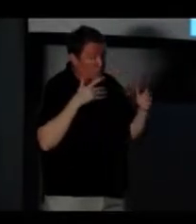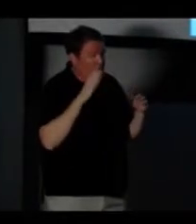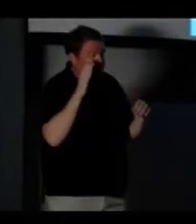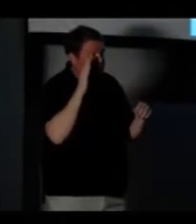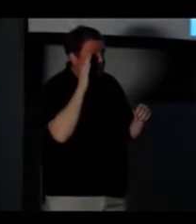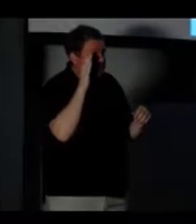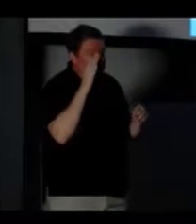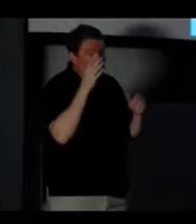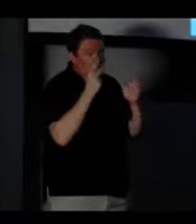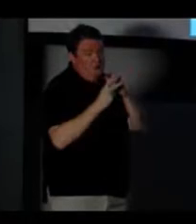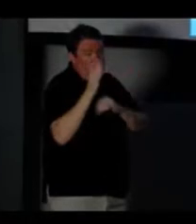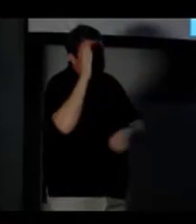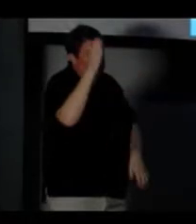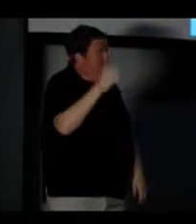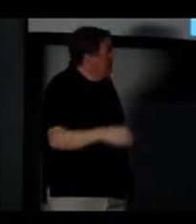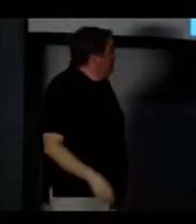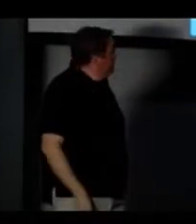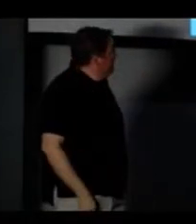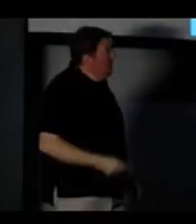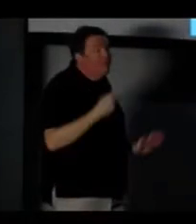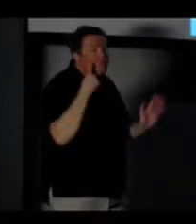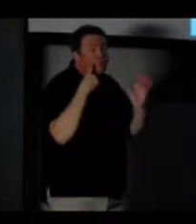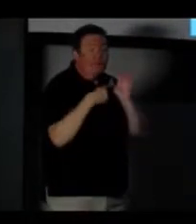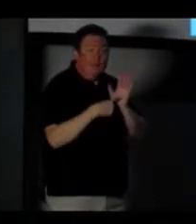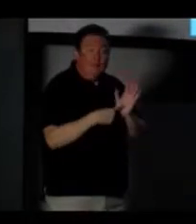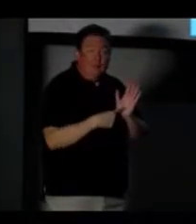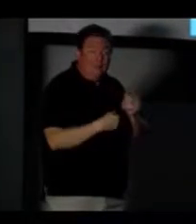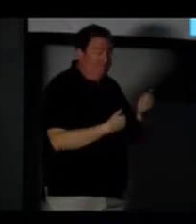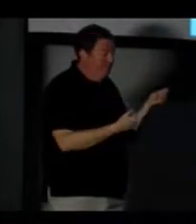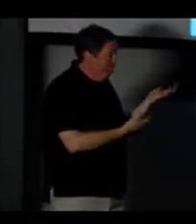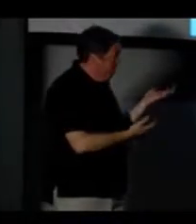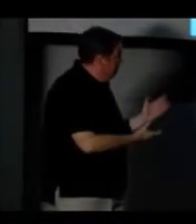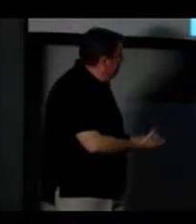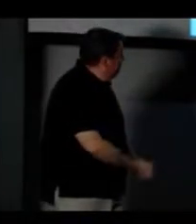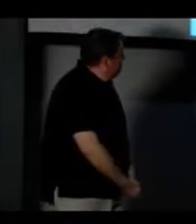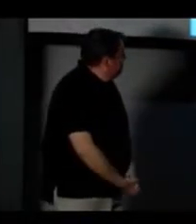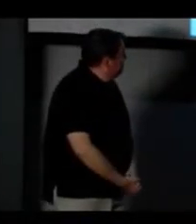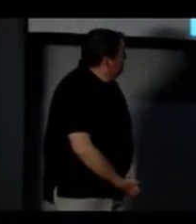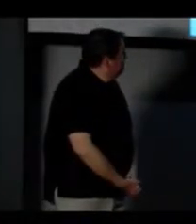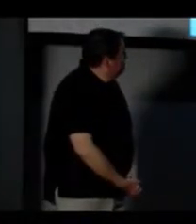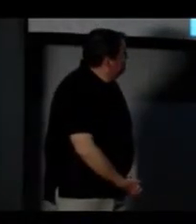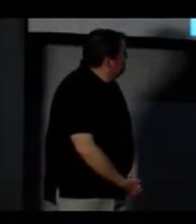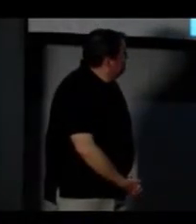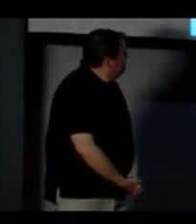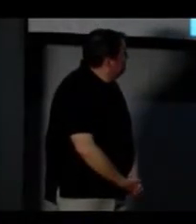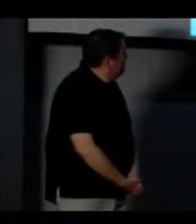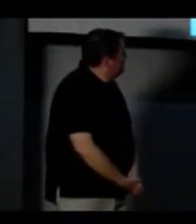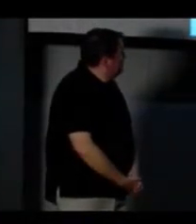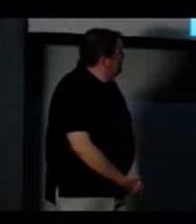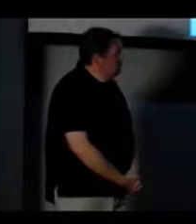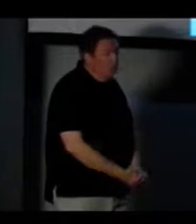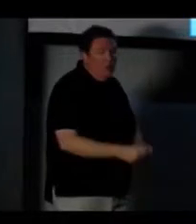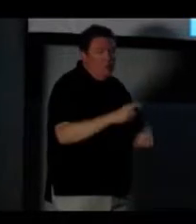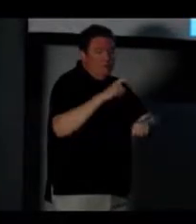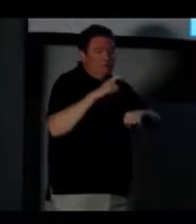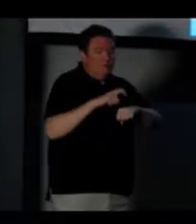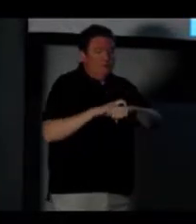future. Here's an example of doing that. This graph here shows time going backwards